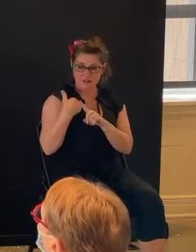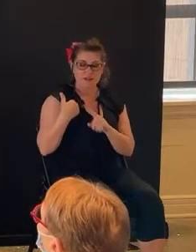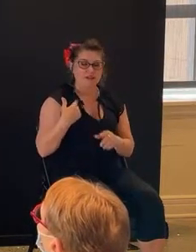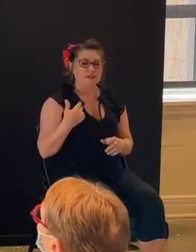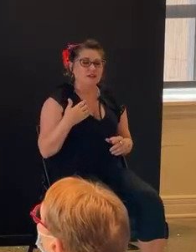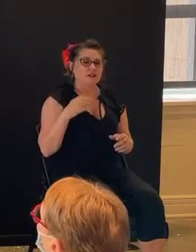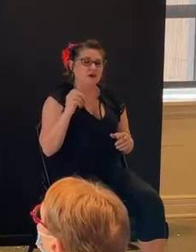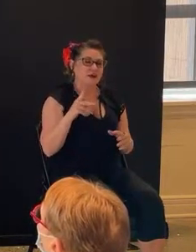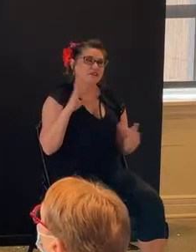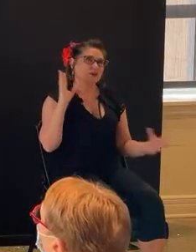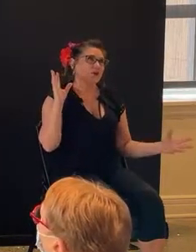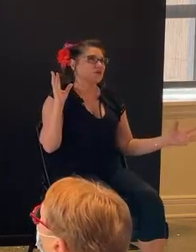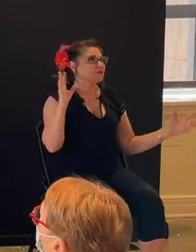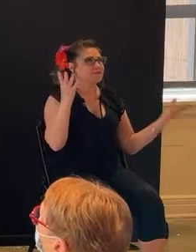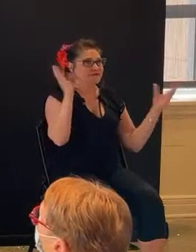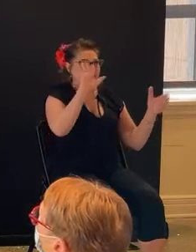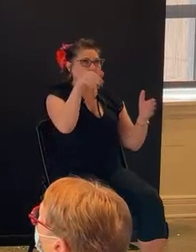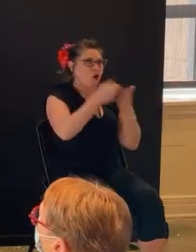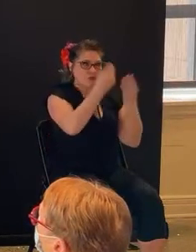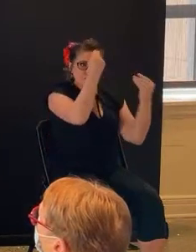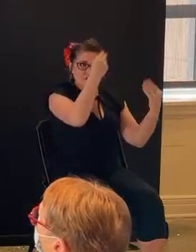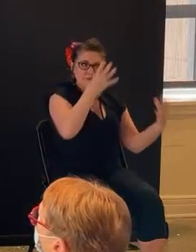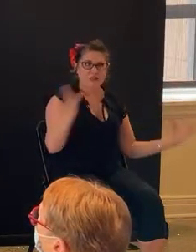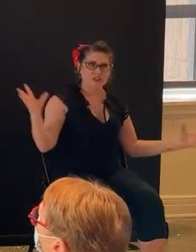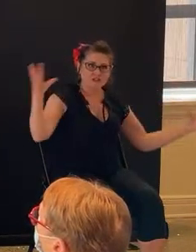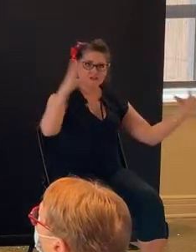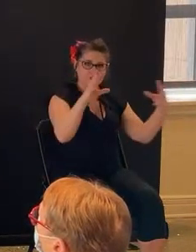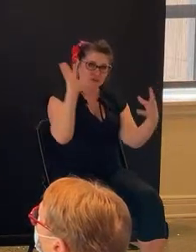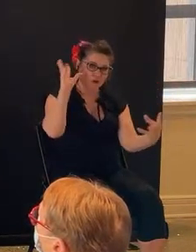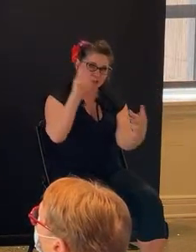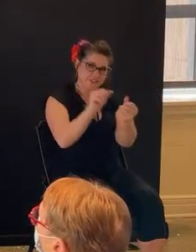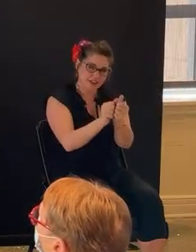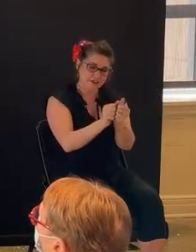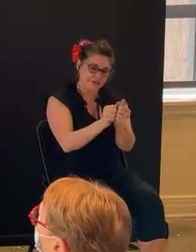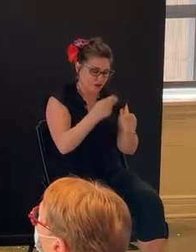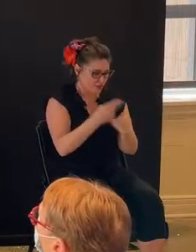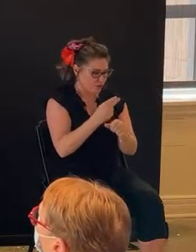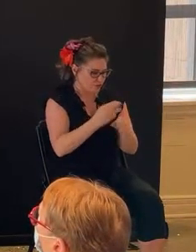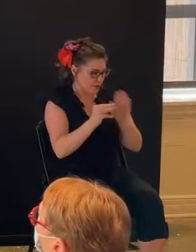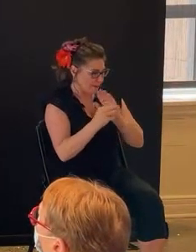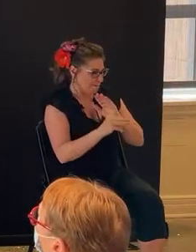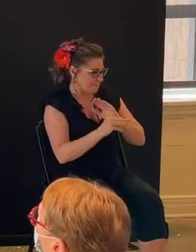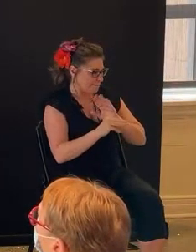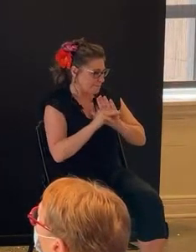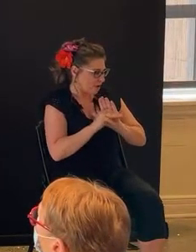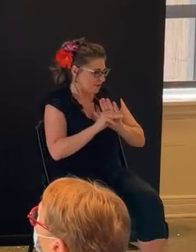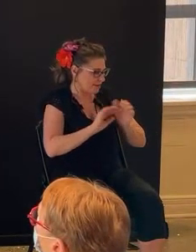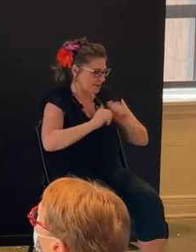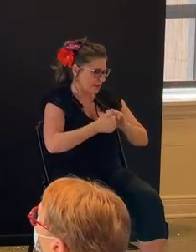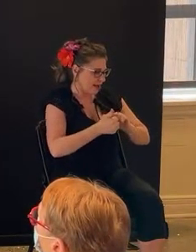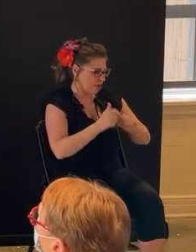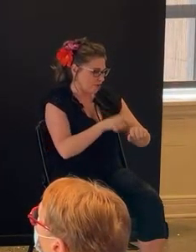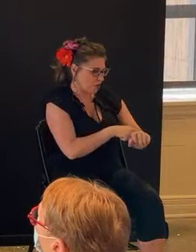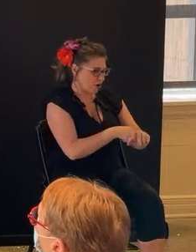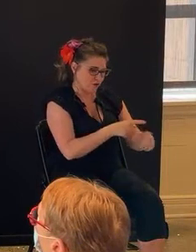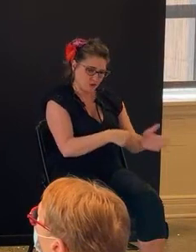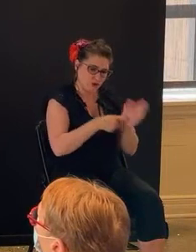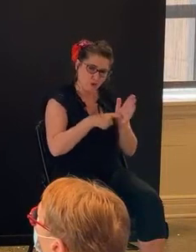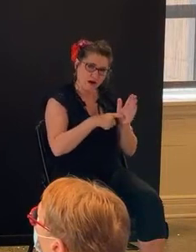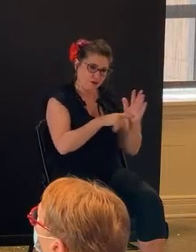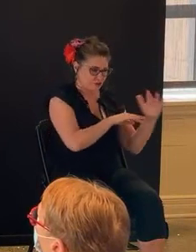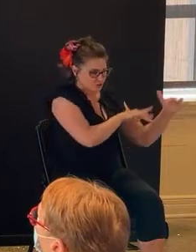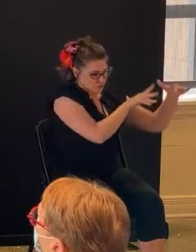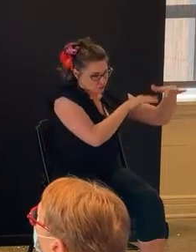putting it all together, you know, using the modeling to estimate how long it would have taken the wave to cross the Pacific and hit